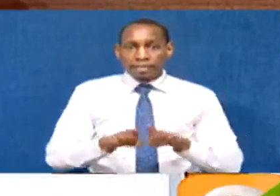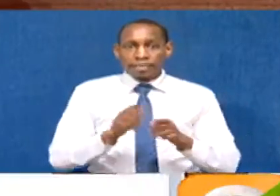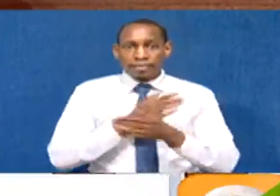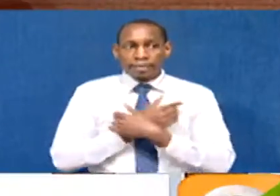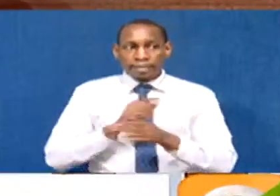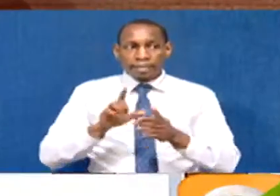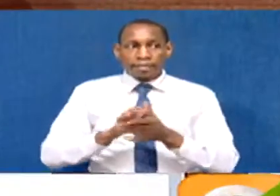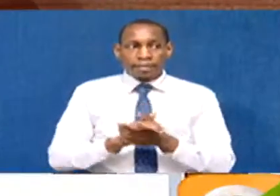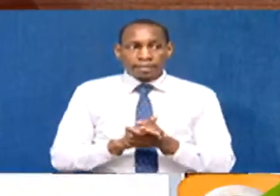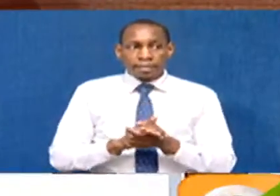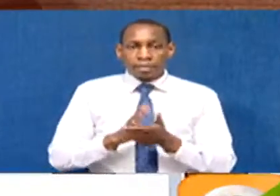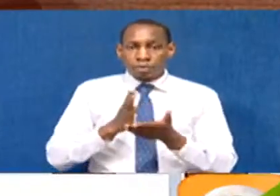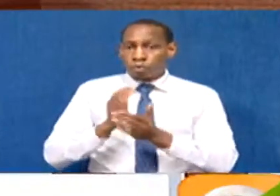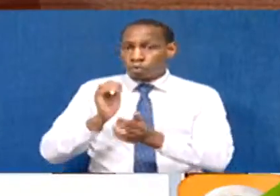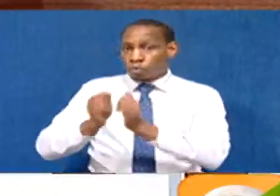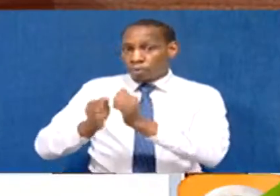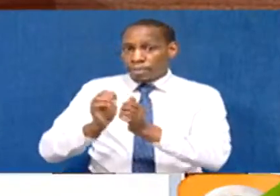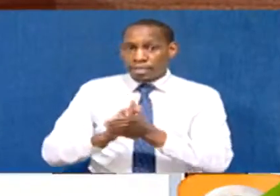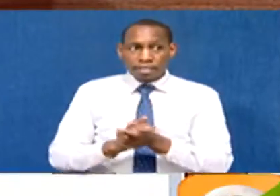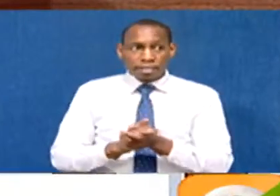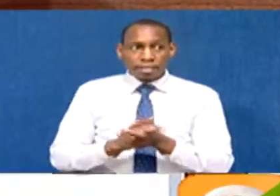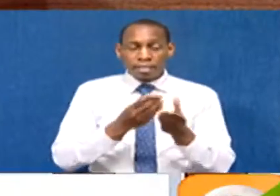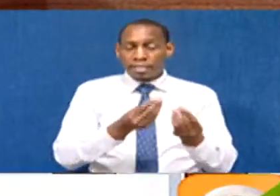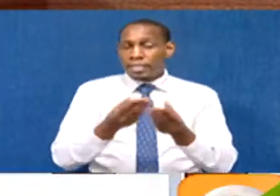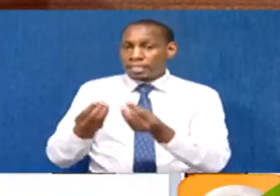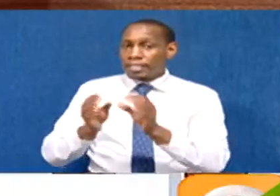come back and compete.